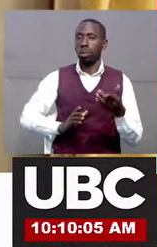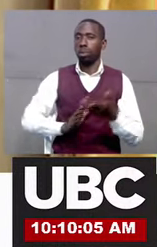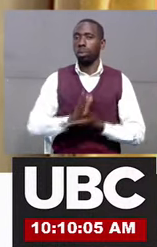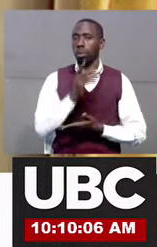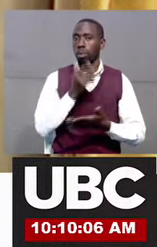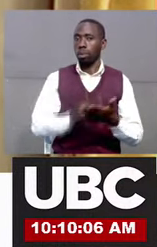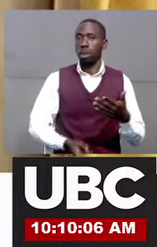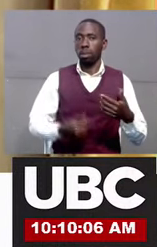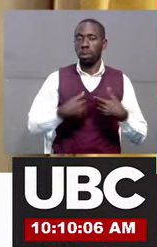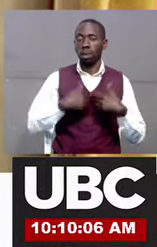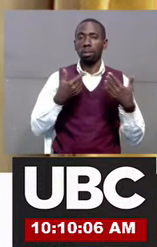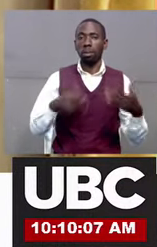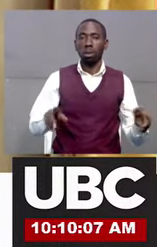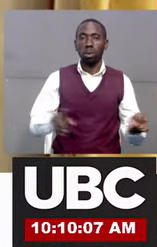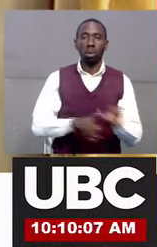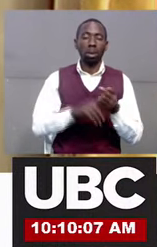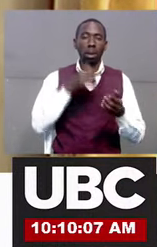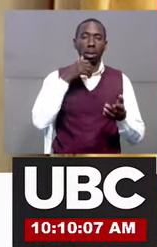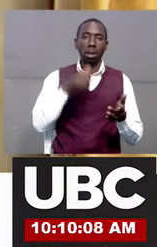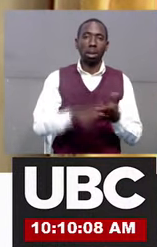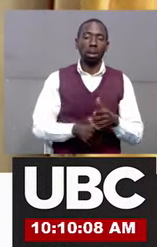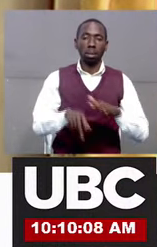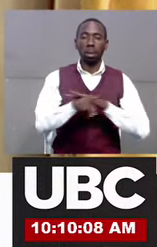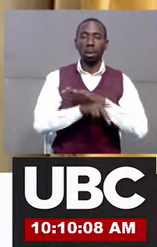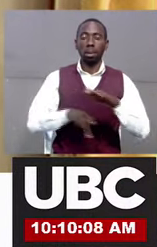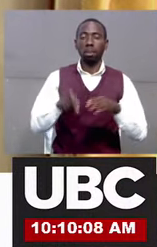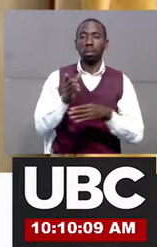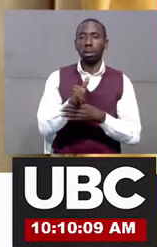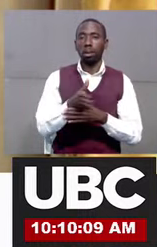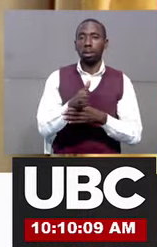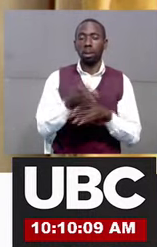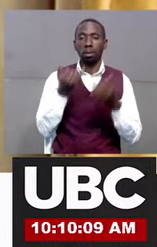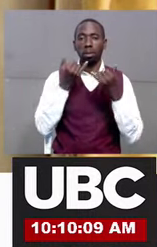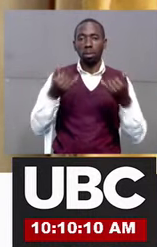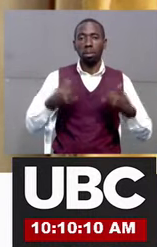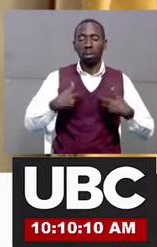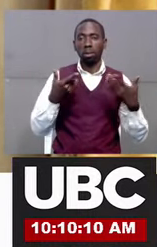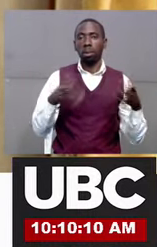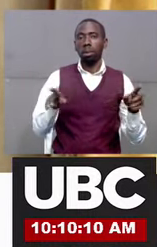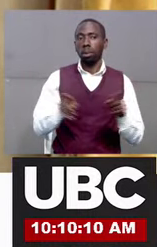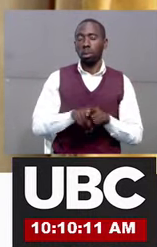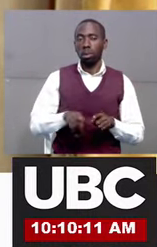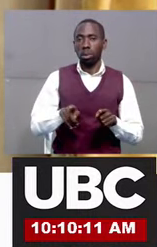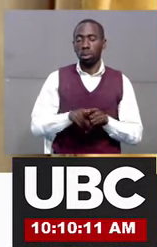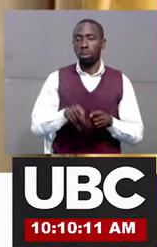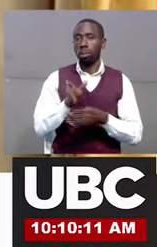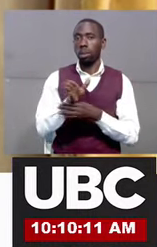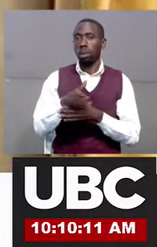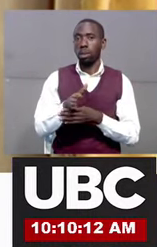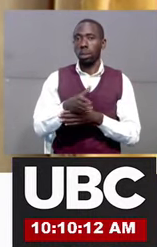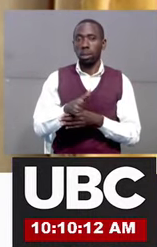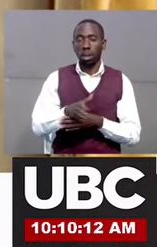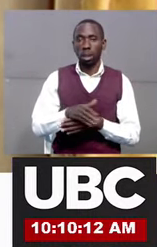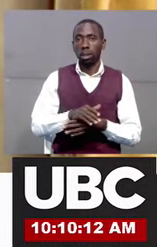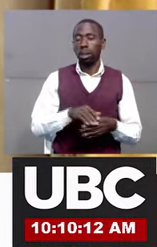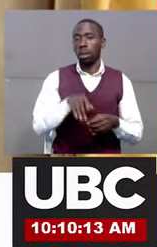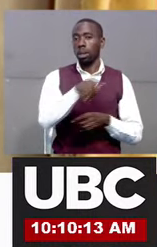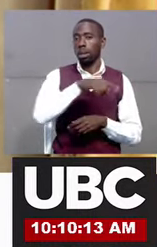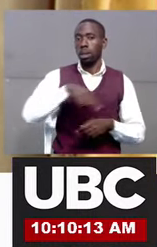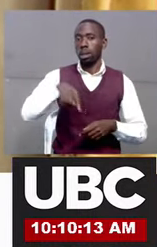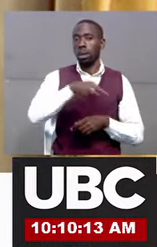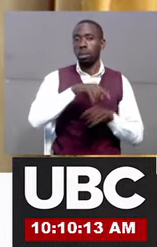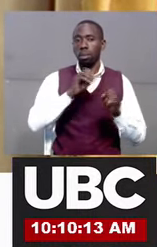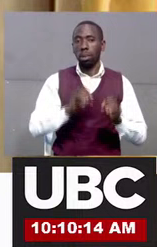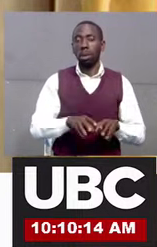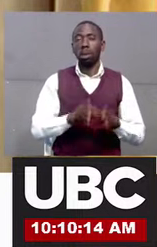already gotten a letter from the Prime Minister that most of the ministers were going to be out of station, they were going